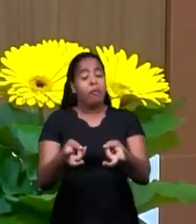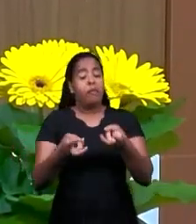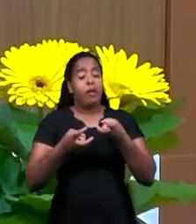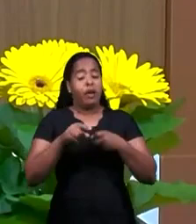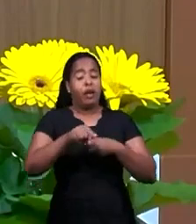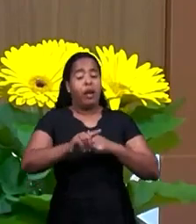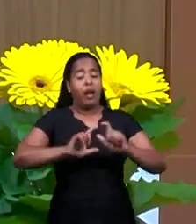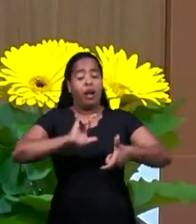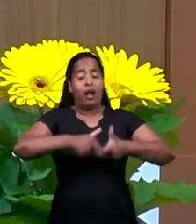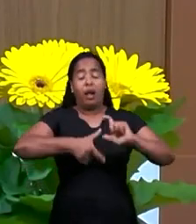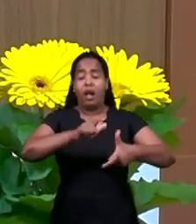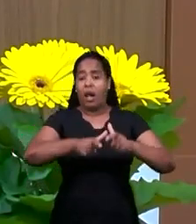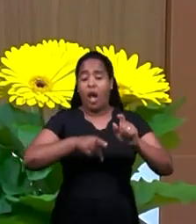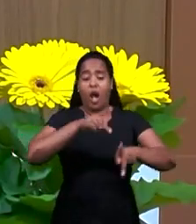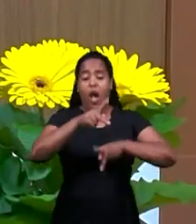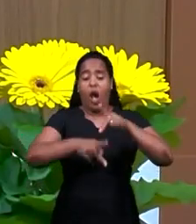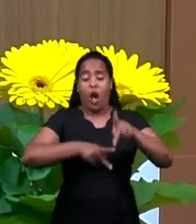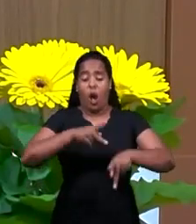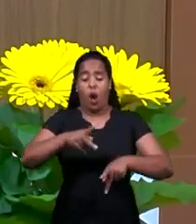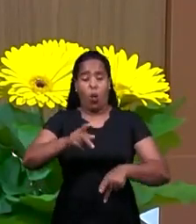priestly nation